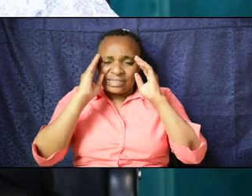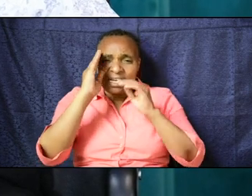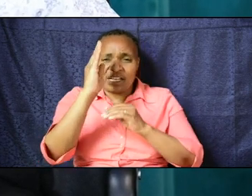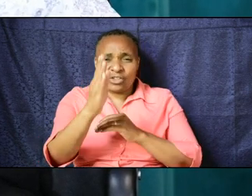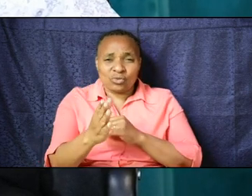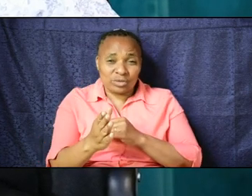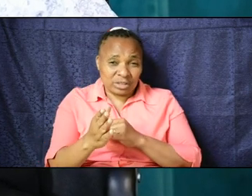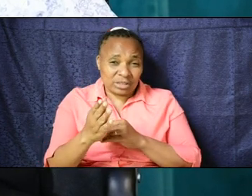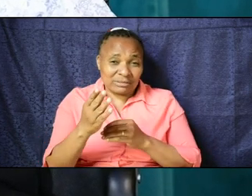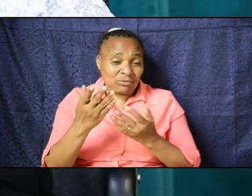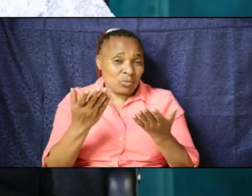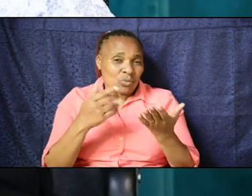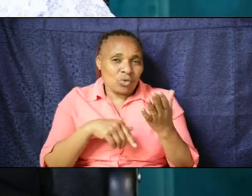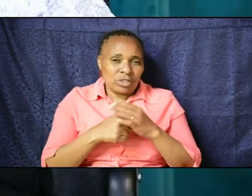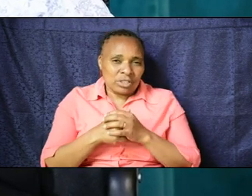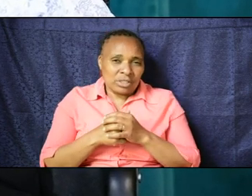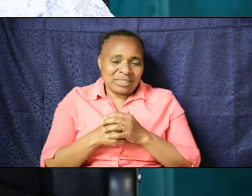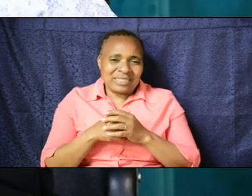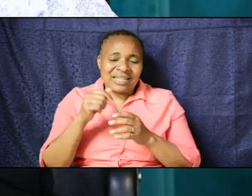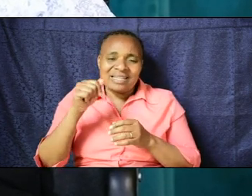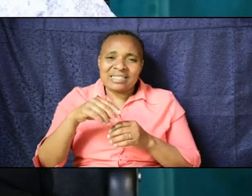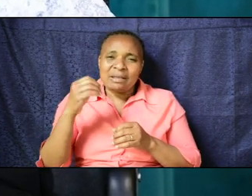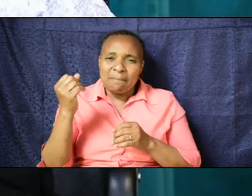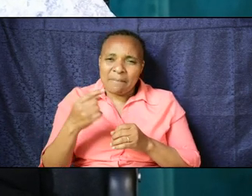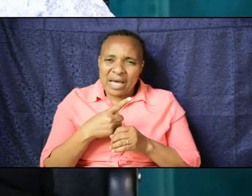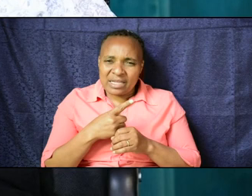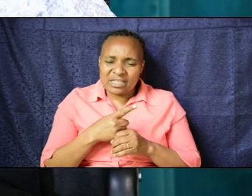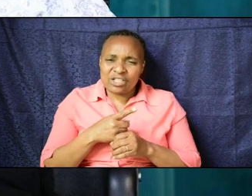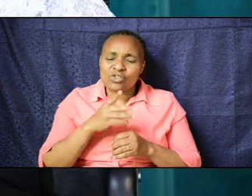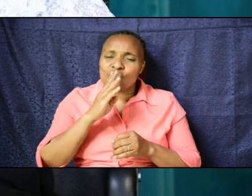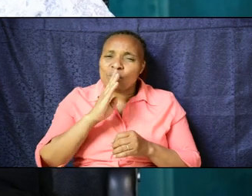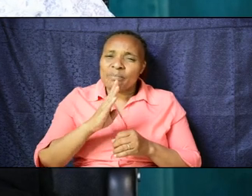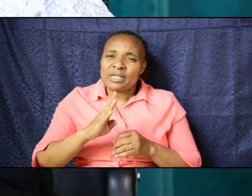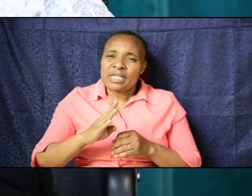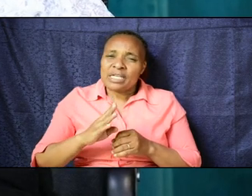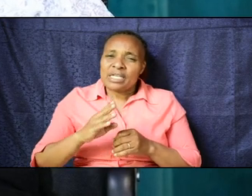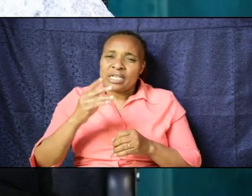directions. This month is to be